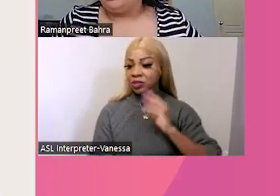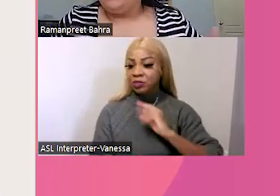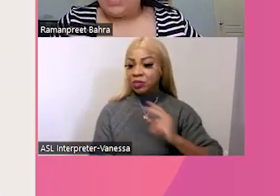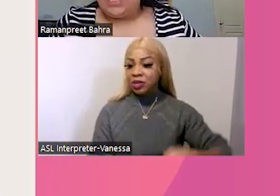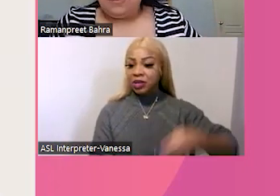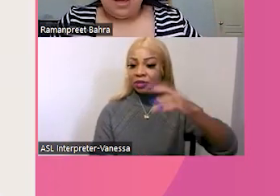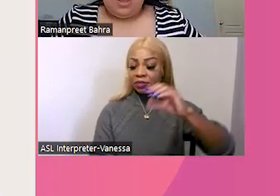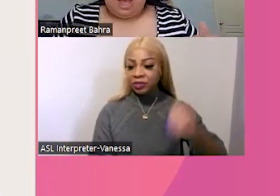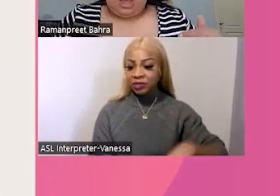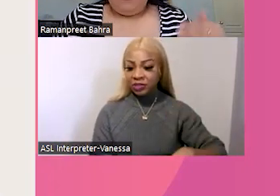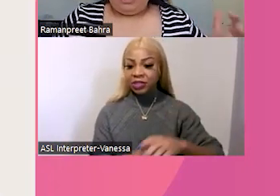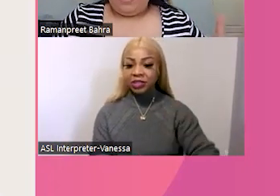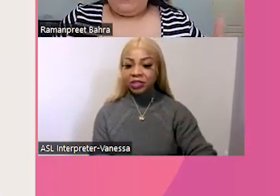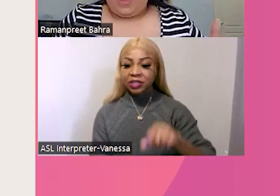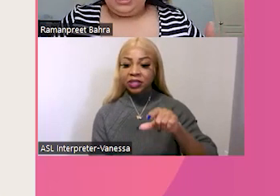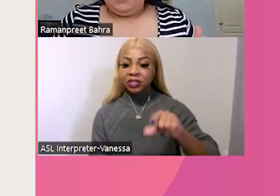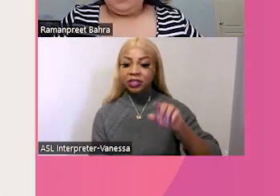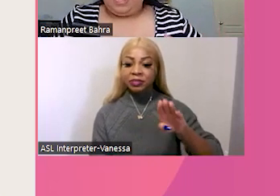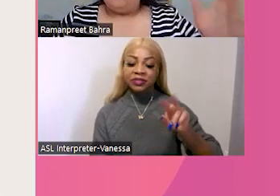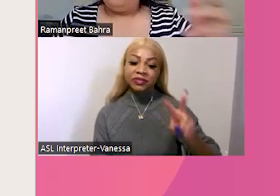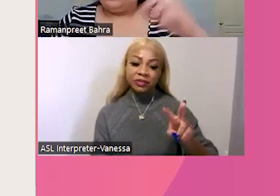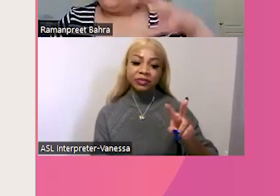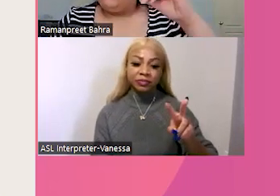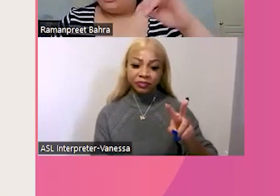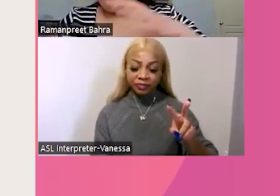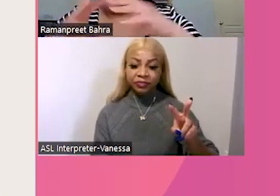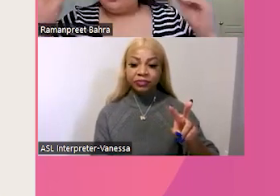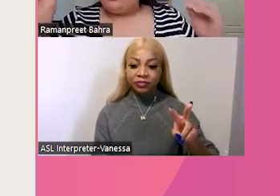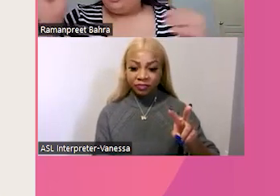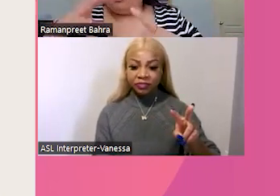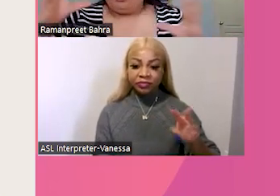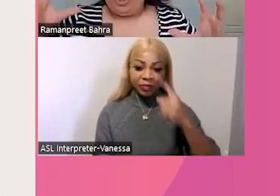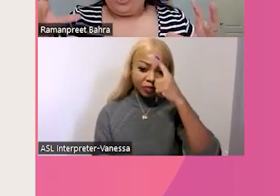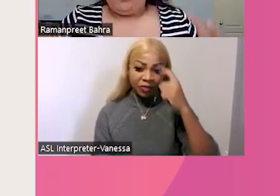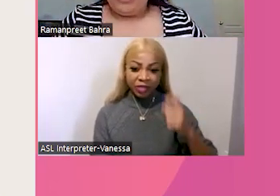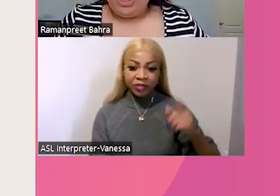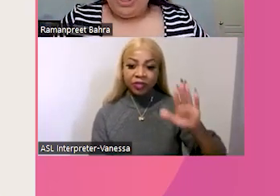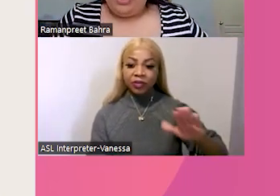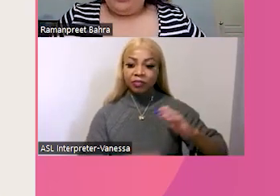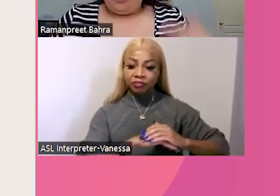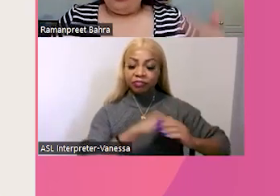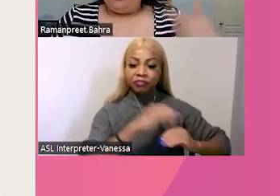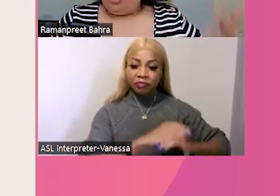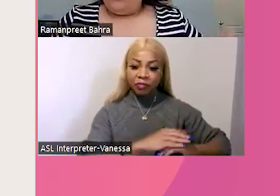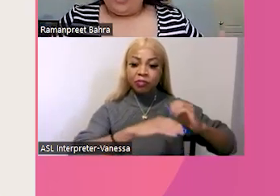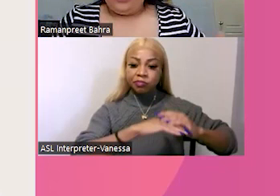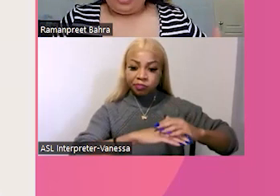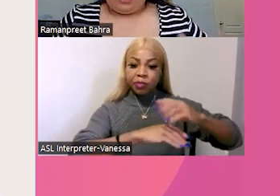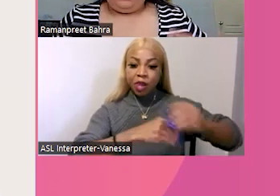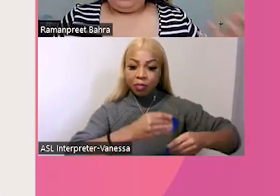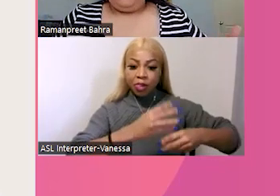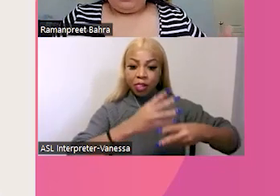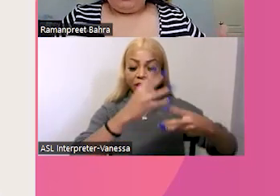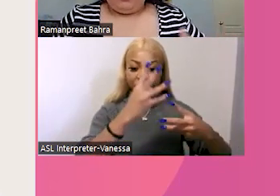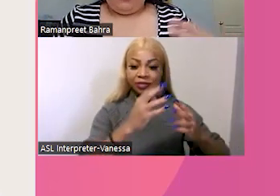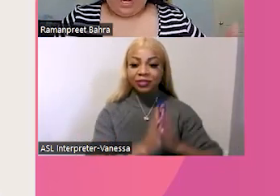of gender-based violence as their intersections continue to grow. So overall, folks across